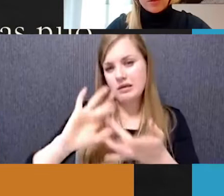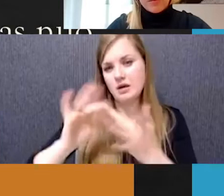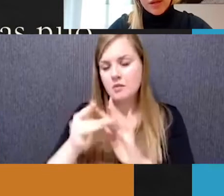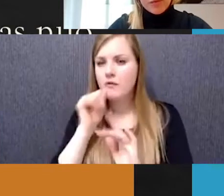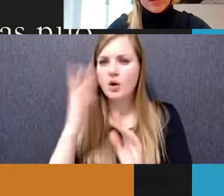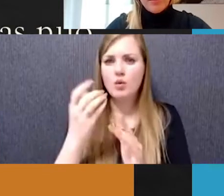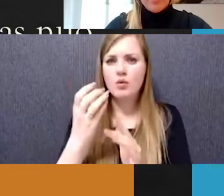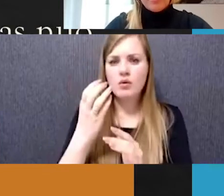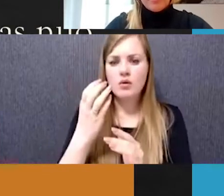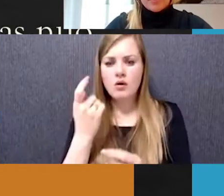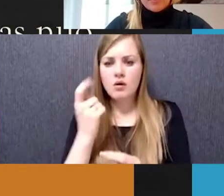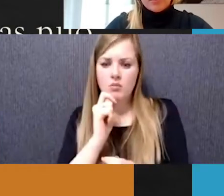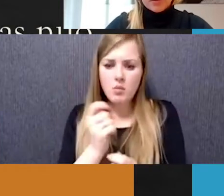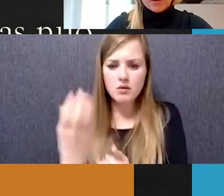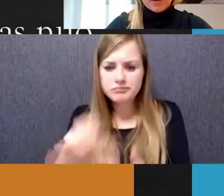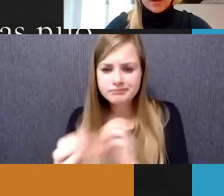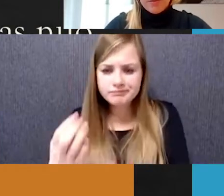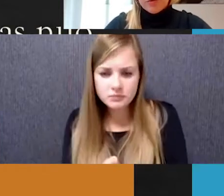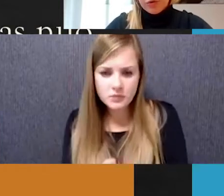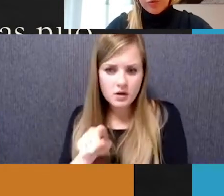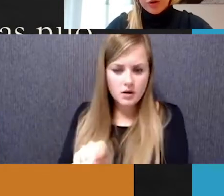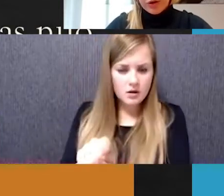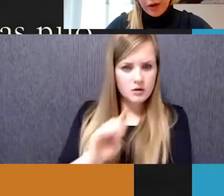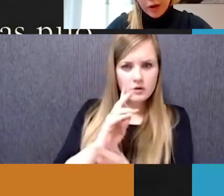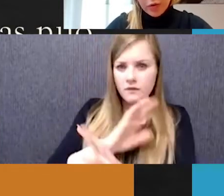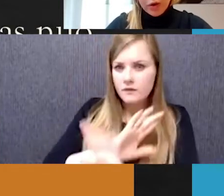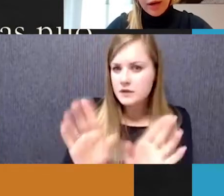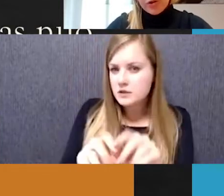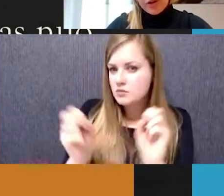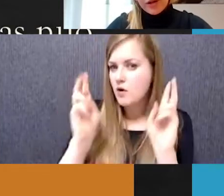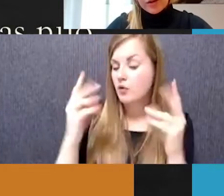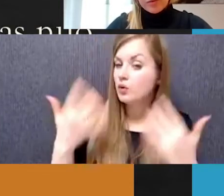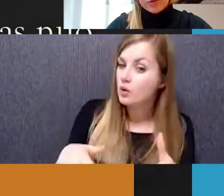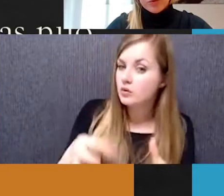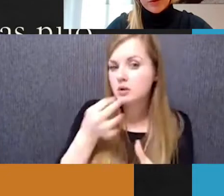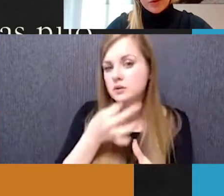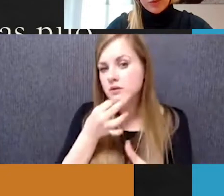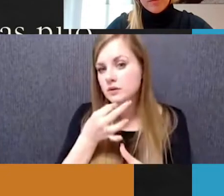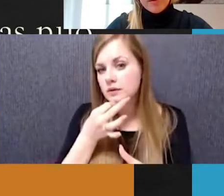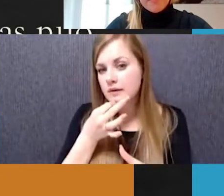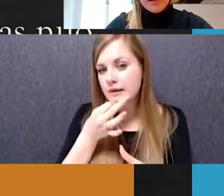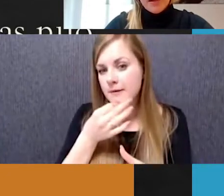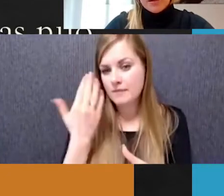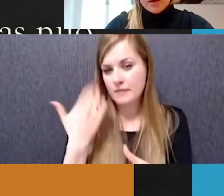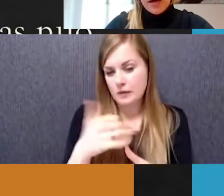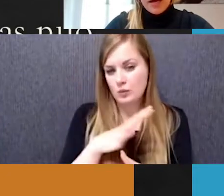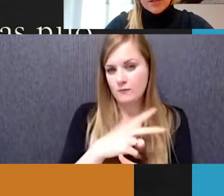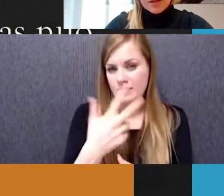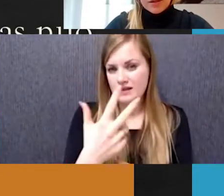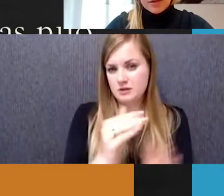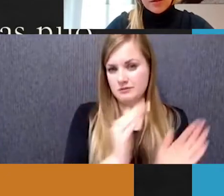by which it used to decide whether a certain comment met this criterion